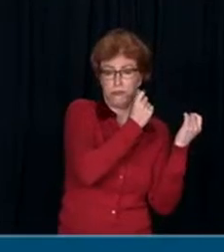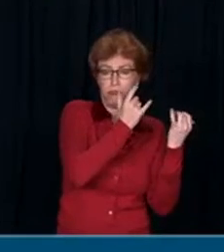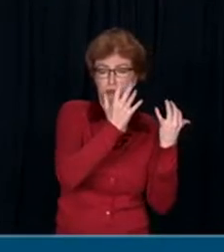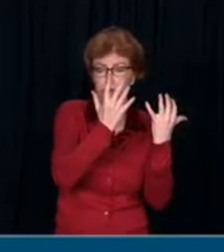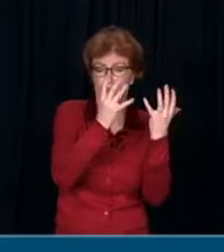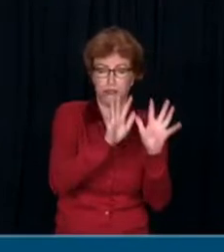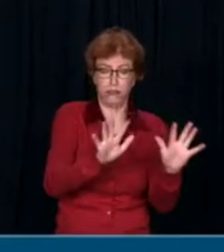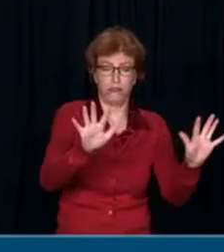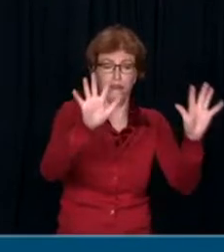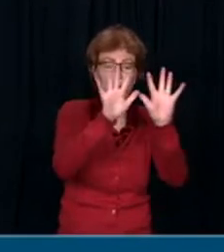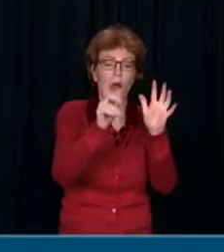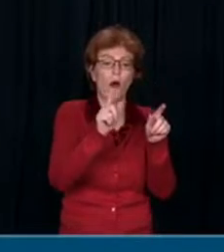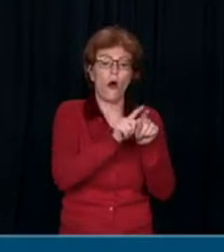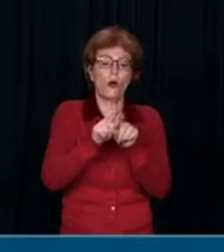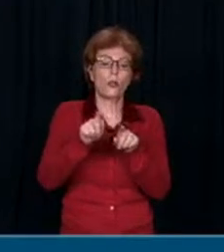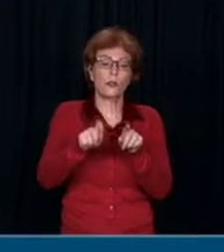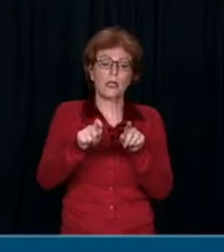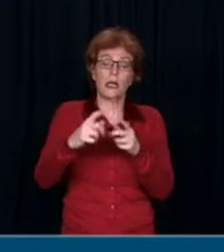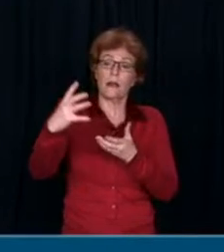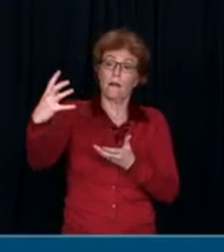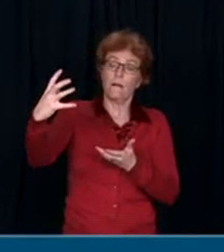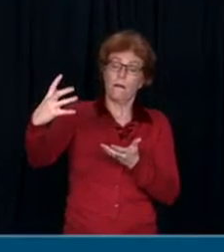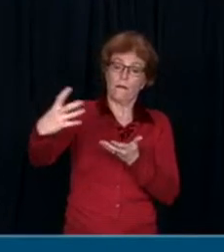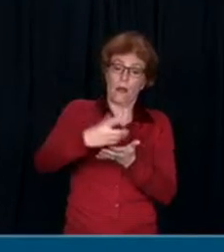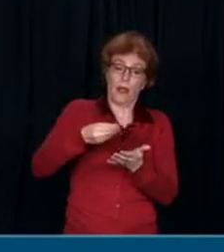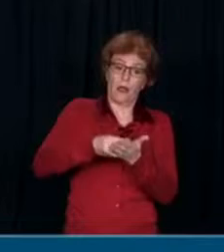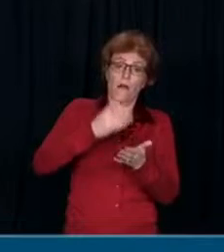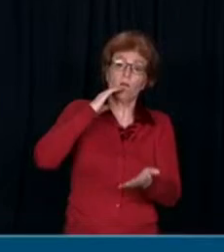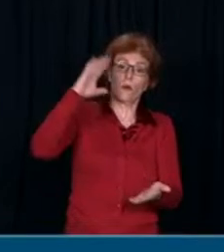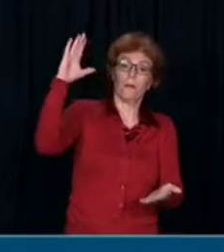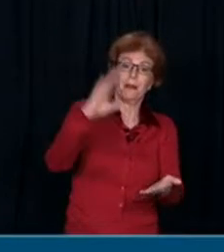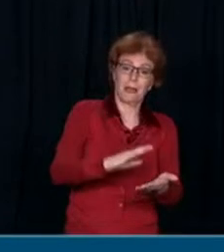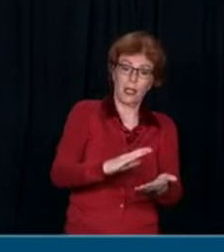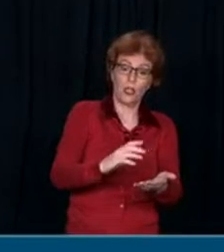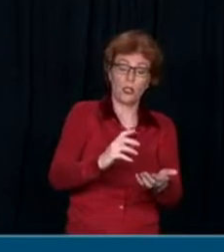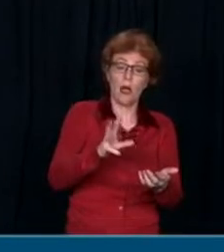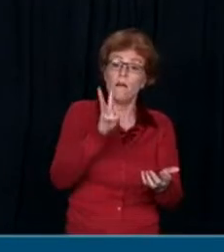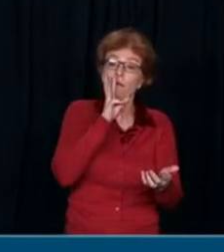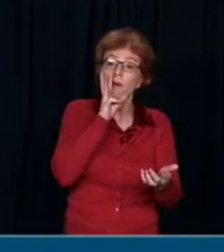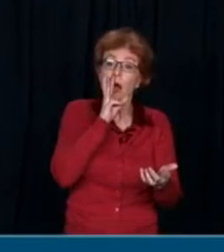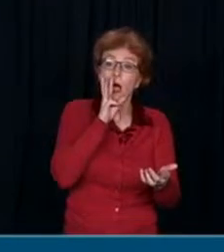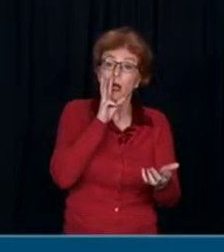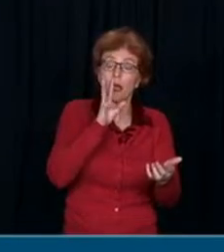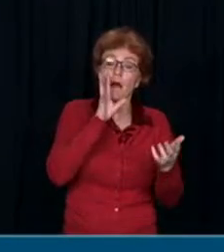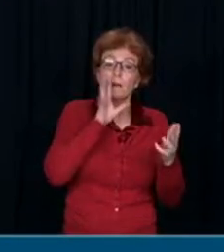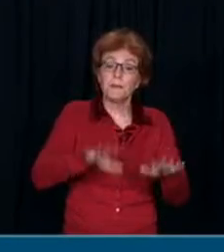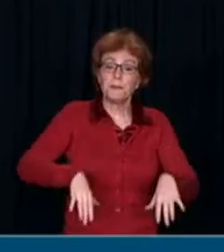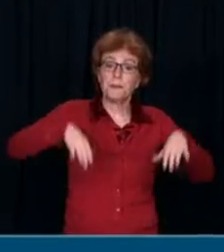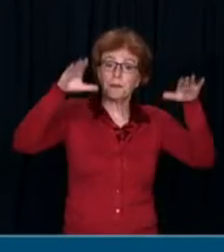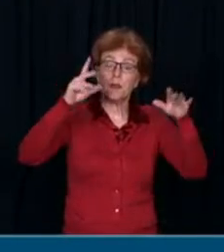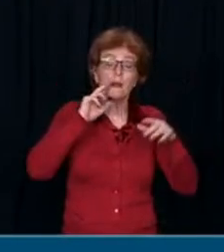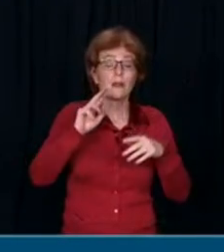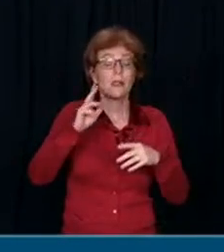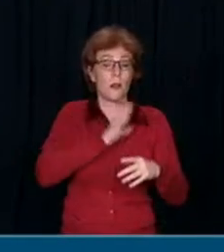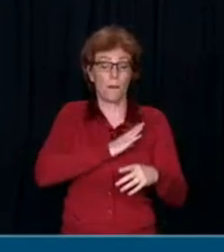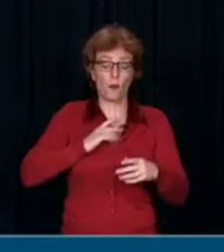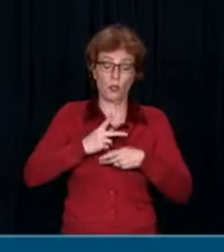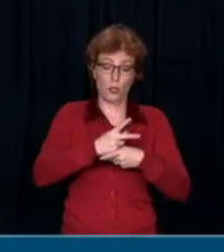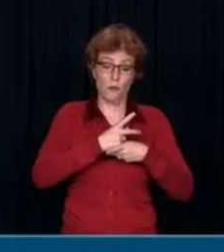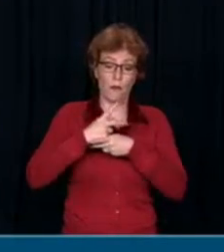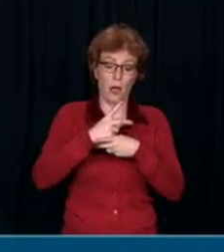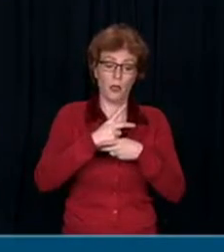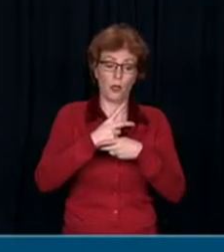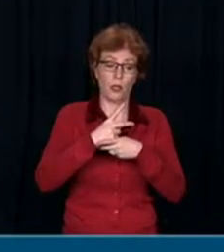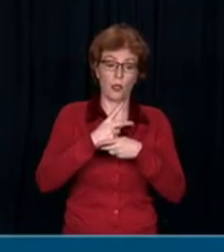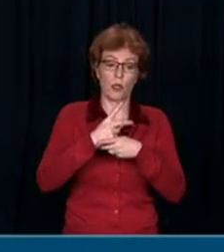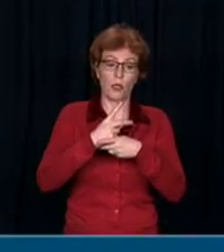region, we also need to have funding for mitigation of flooding. As a Navajo County Board of Supervisor,